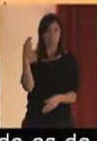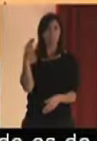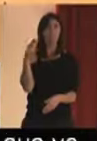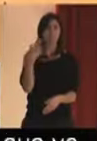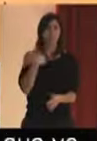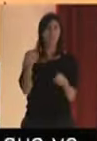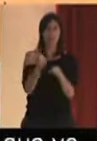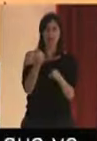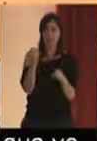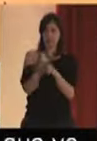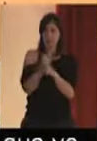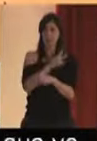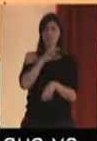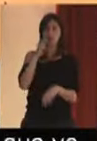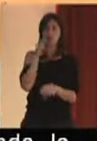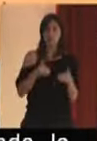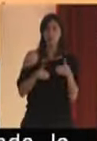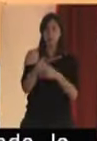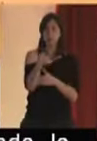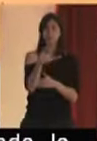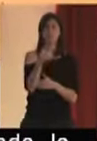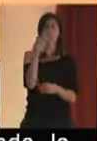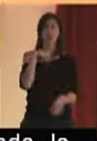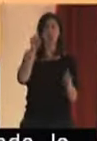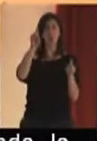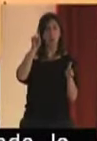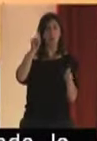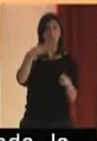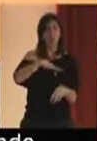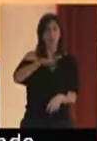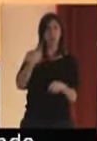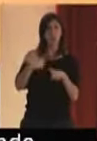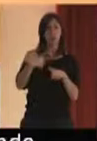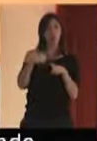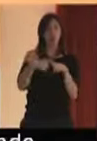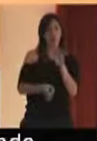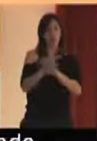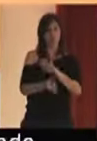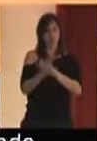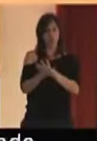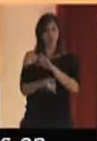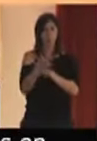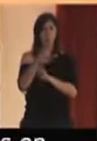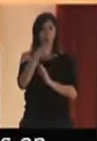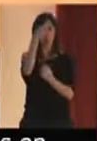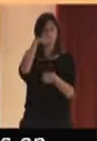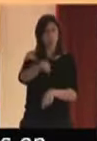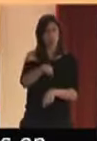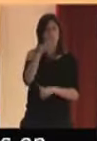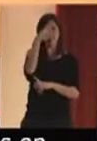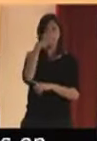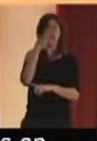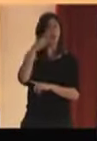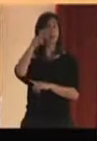great value of the work that you have is that it's very interesting when it will be very interesting when the